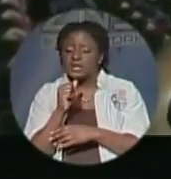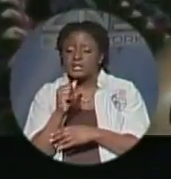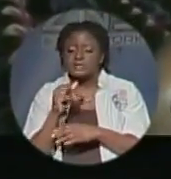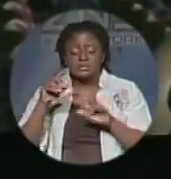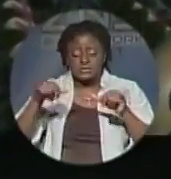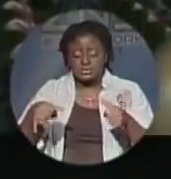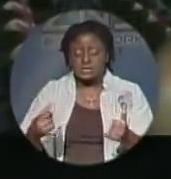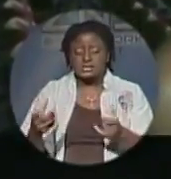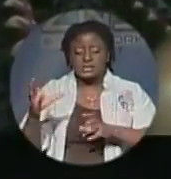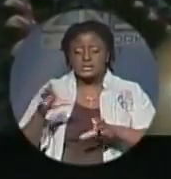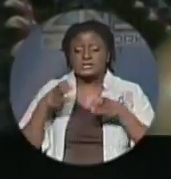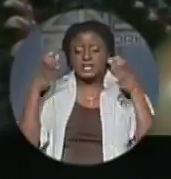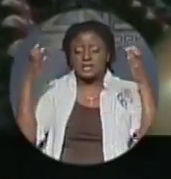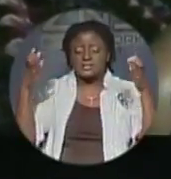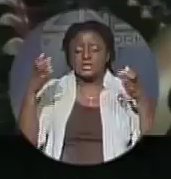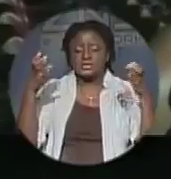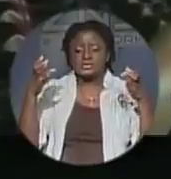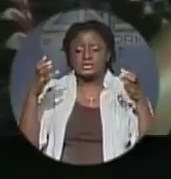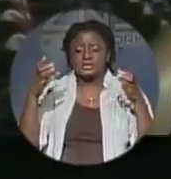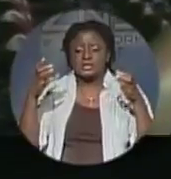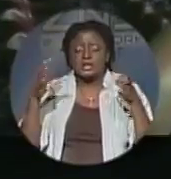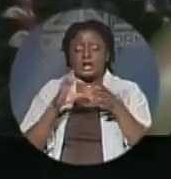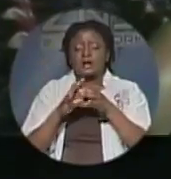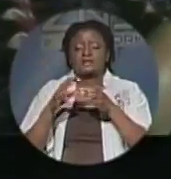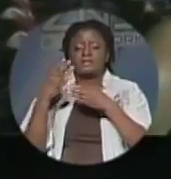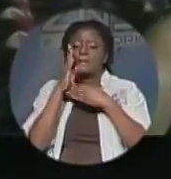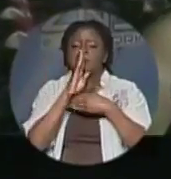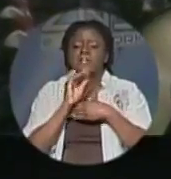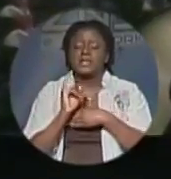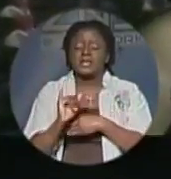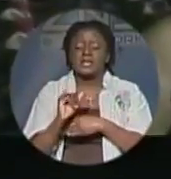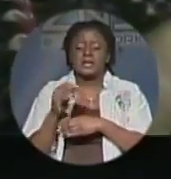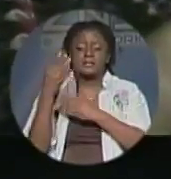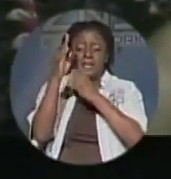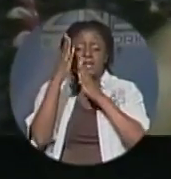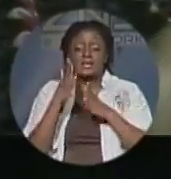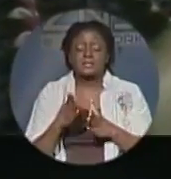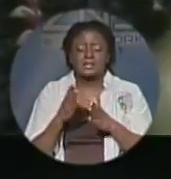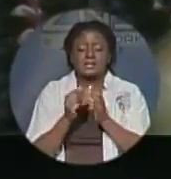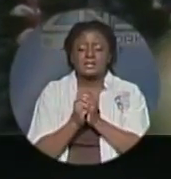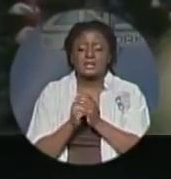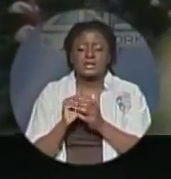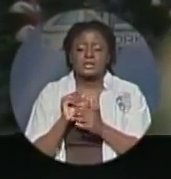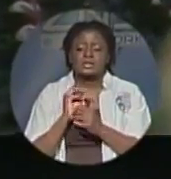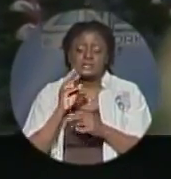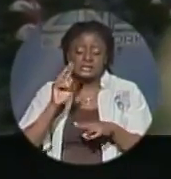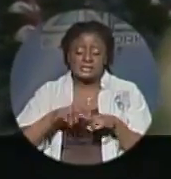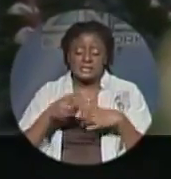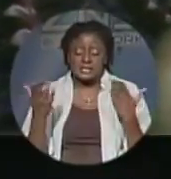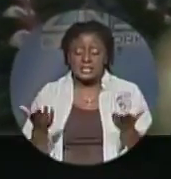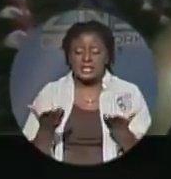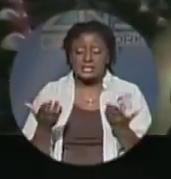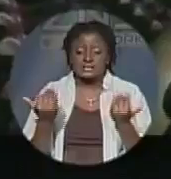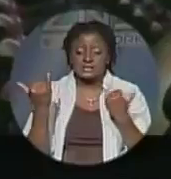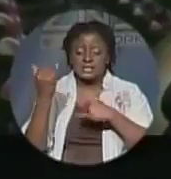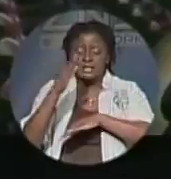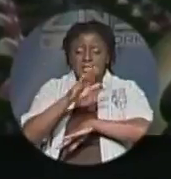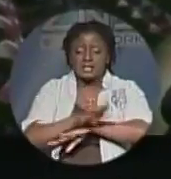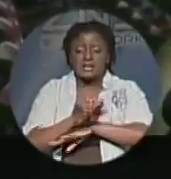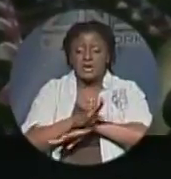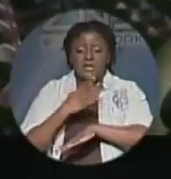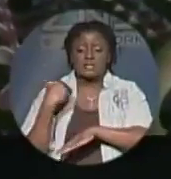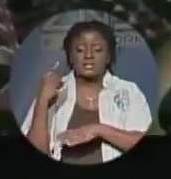mean, what pride I think we all felt tonight sitting here on these beautiful, beautiful chairs. Such a change from the